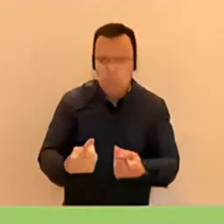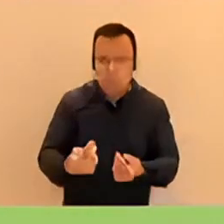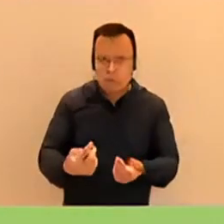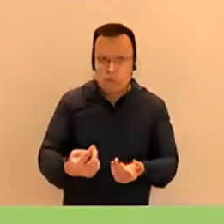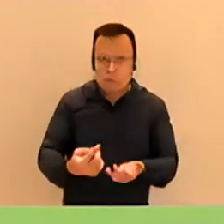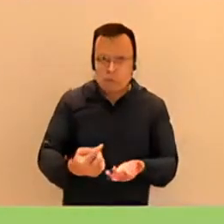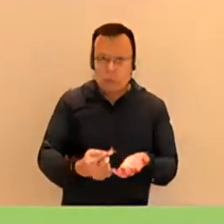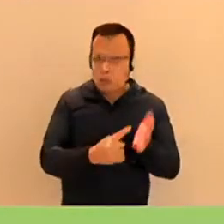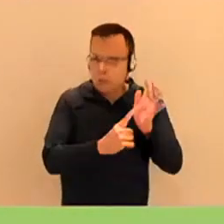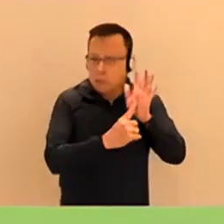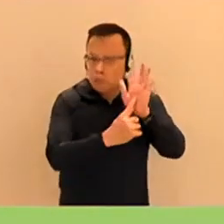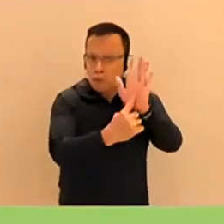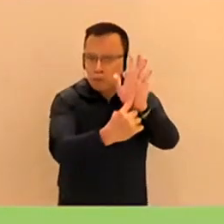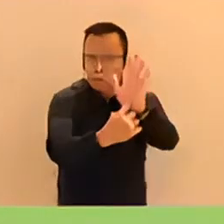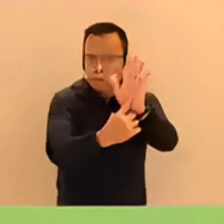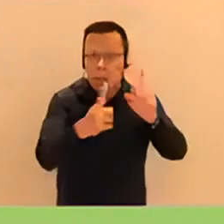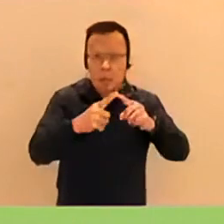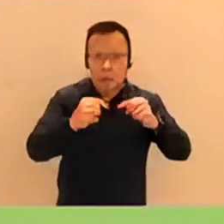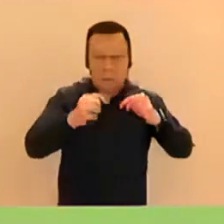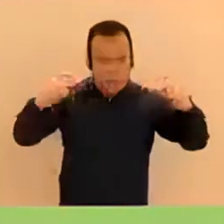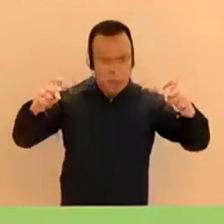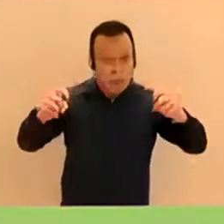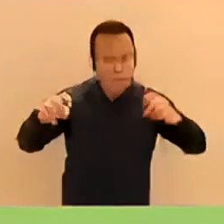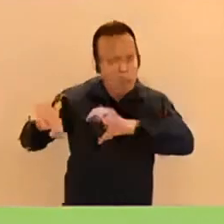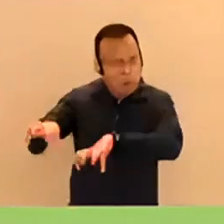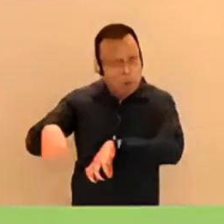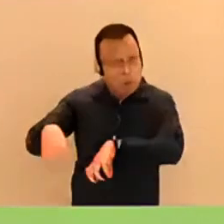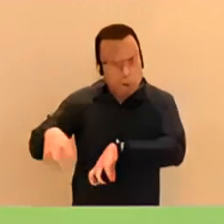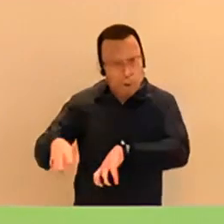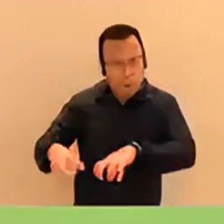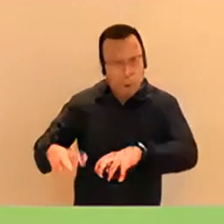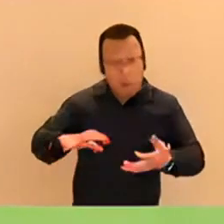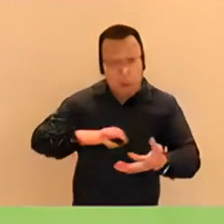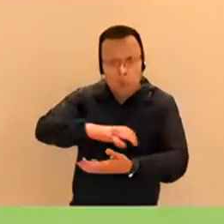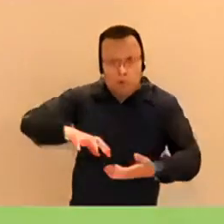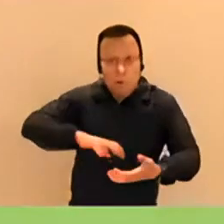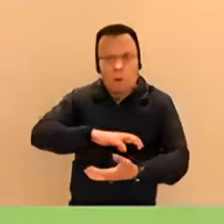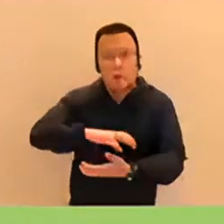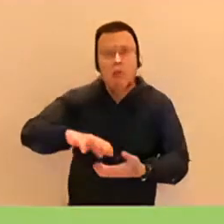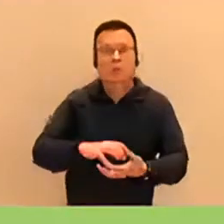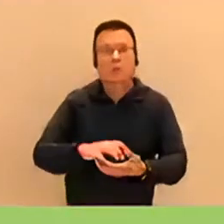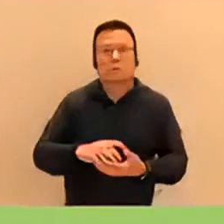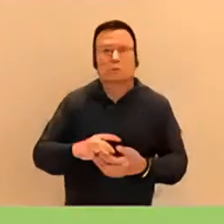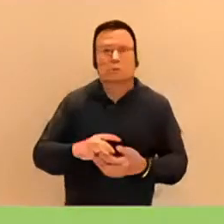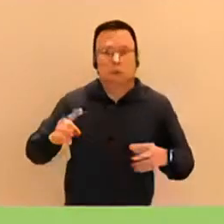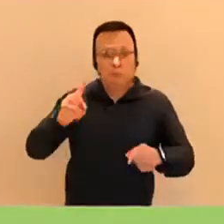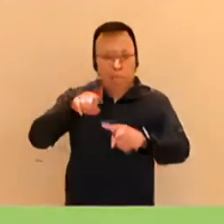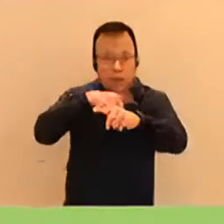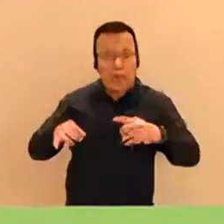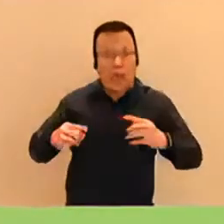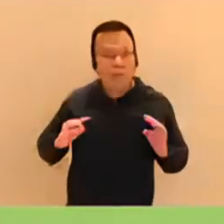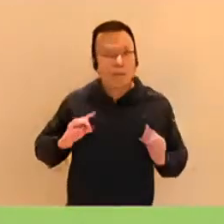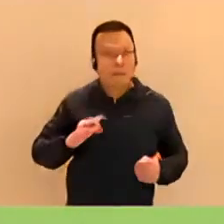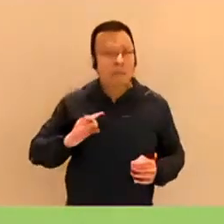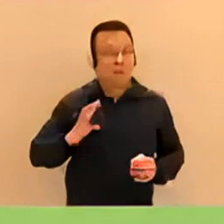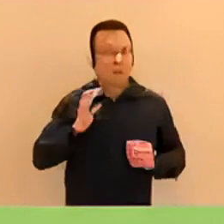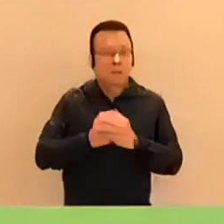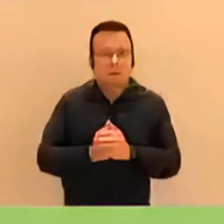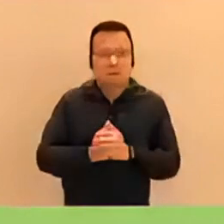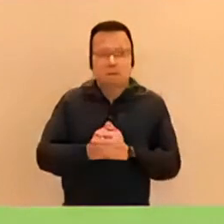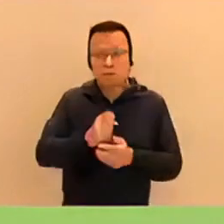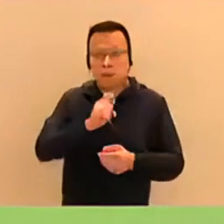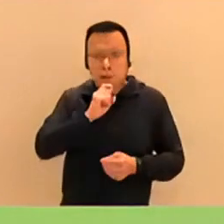urban, rural, and indeed nature as well. Now, featuring the low-lying plains